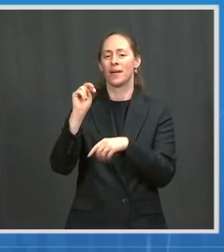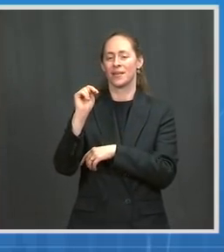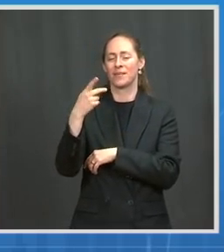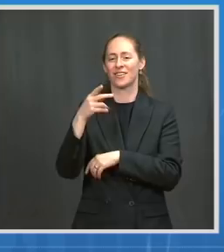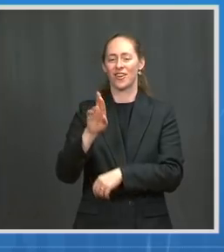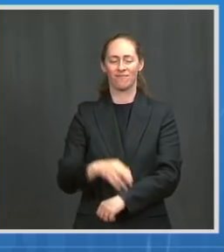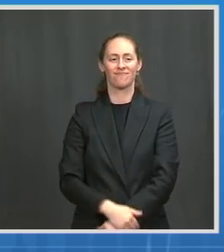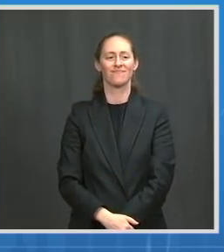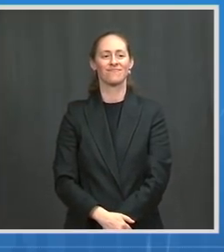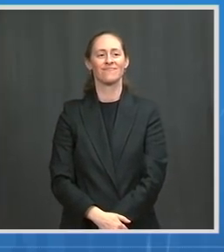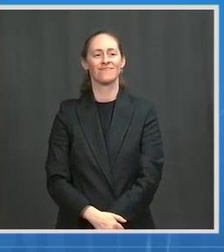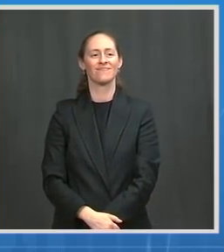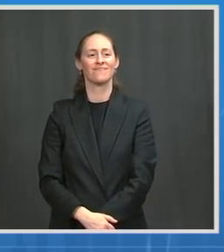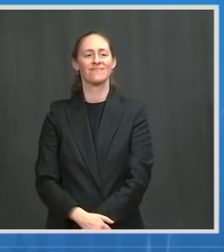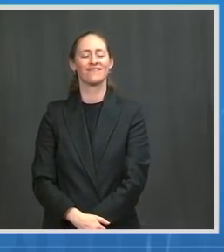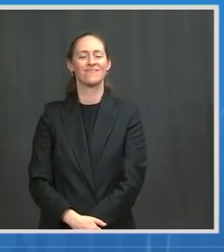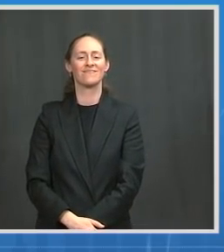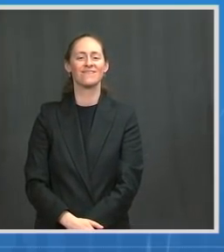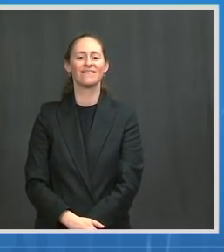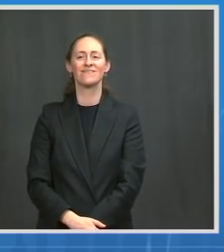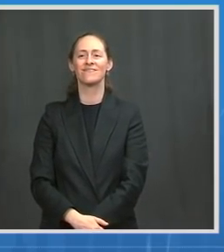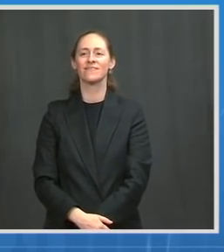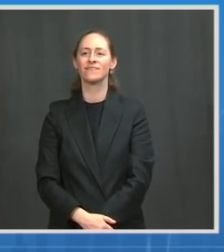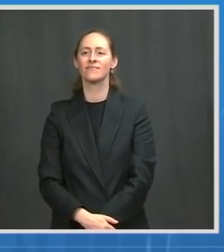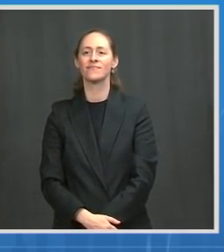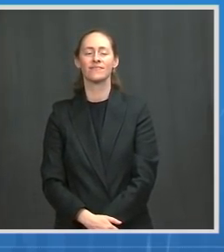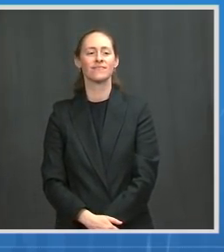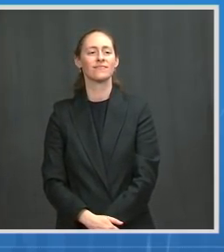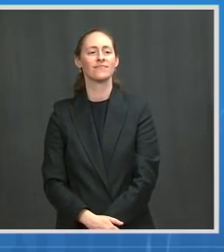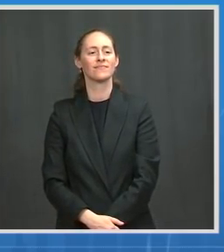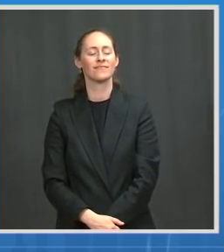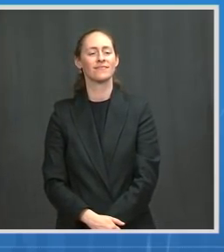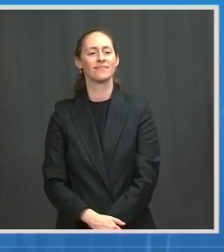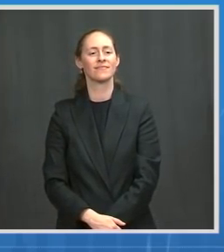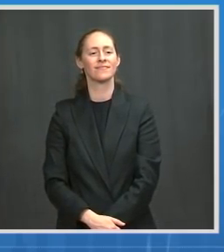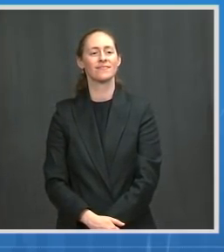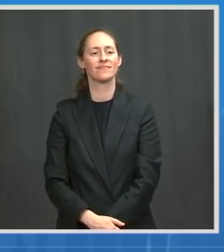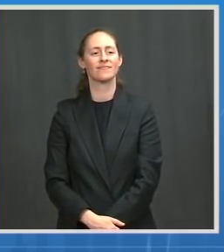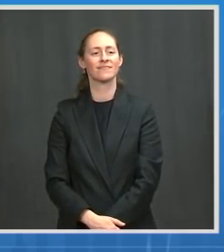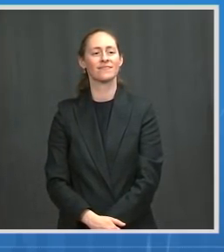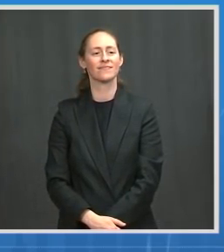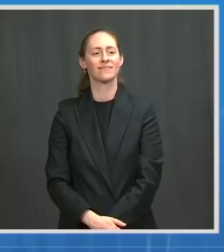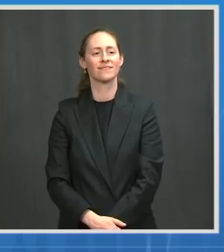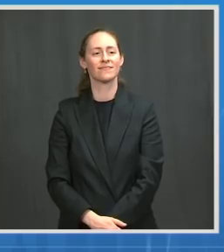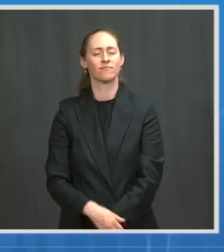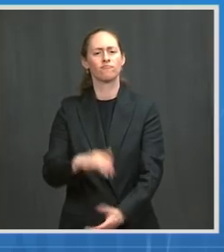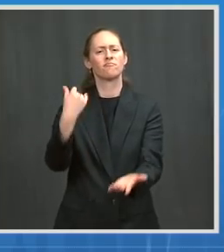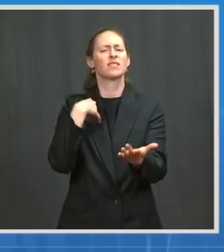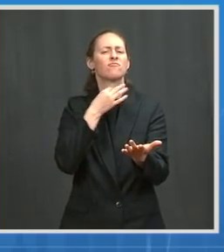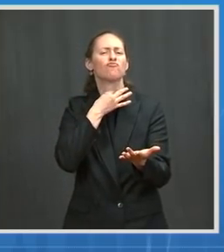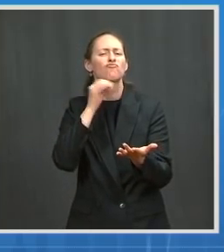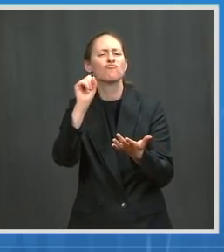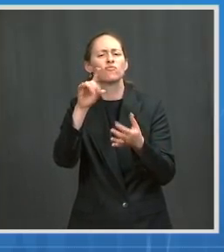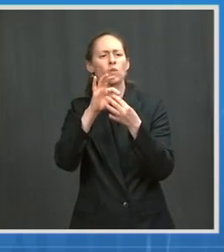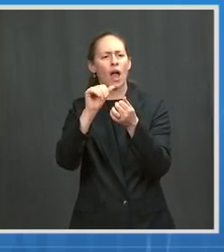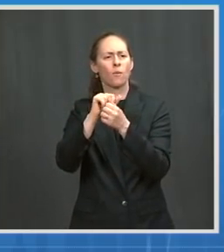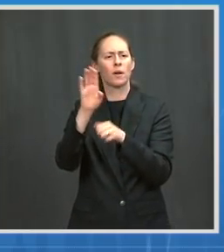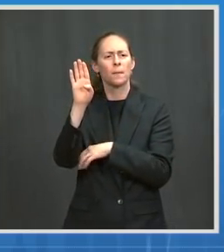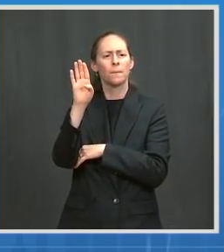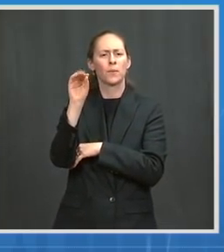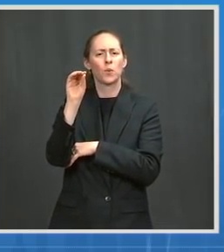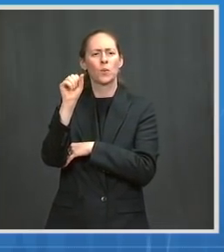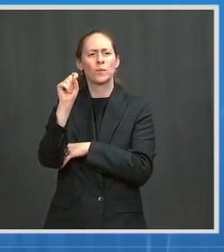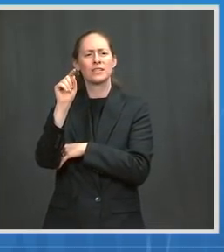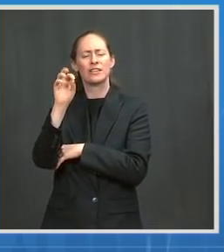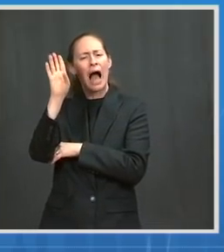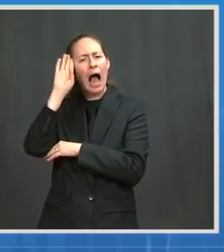Thank you very much. The question I have is about boosters. I know you've been asked about this many times before, but the question